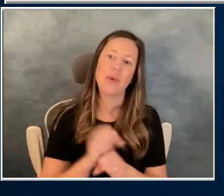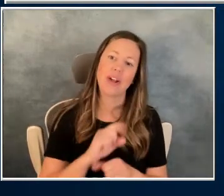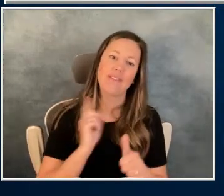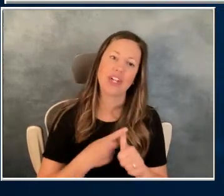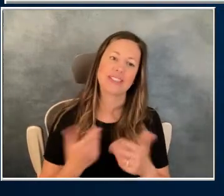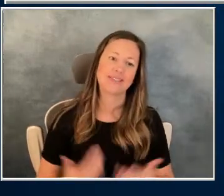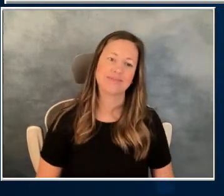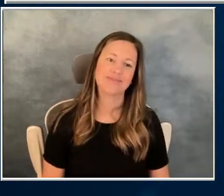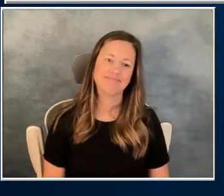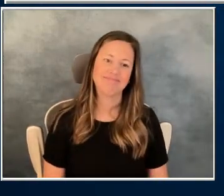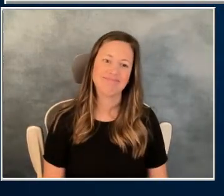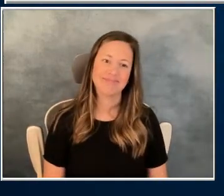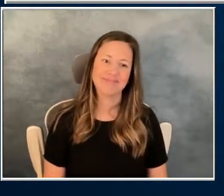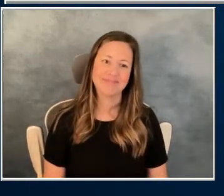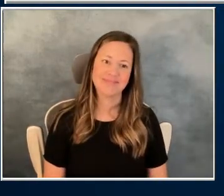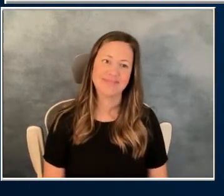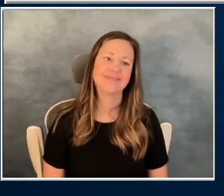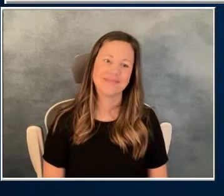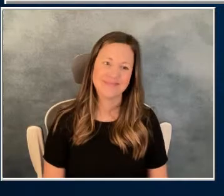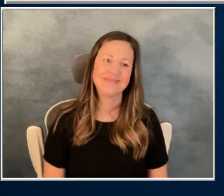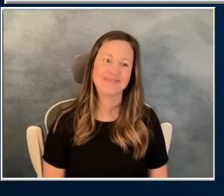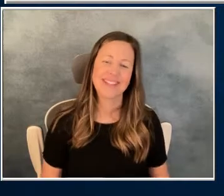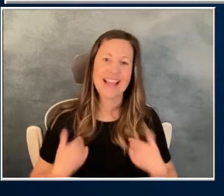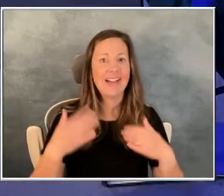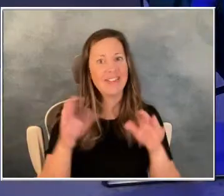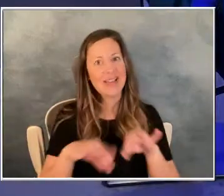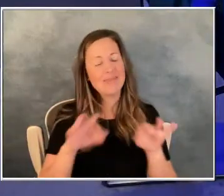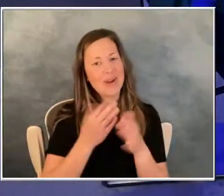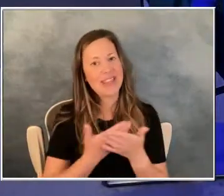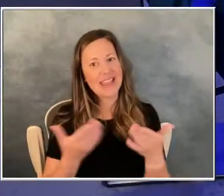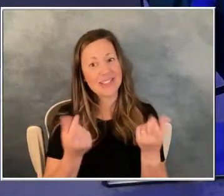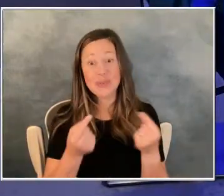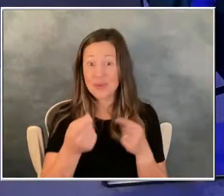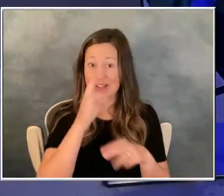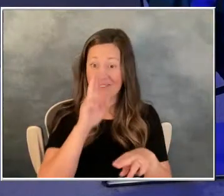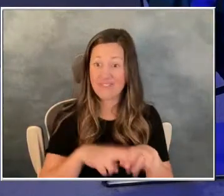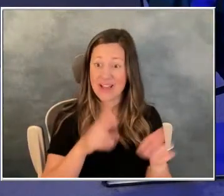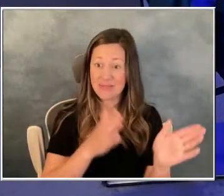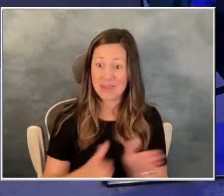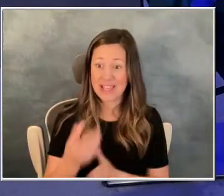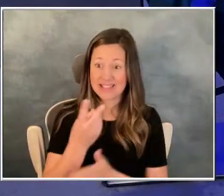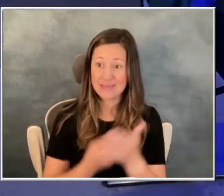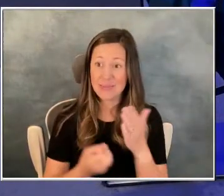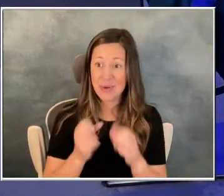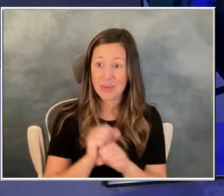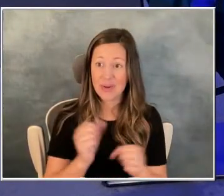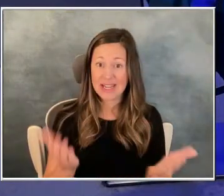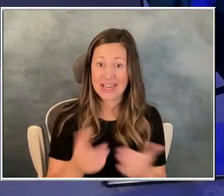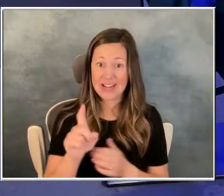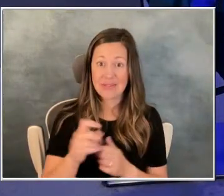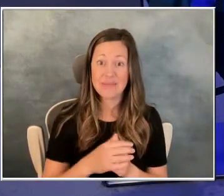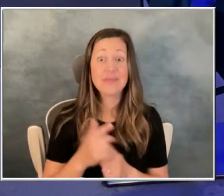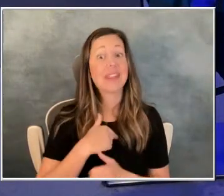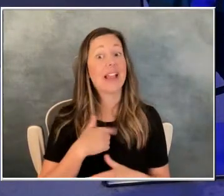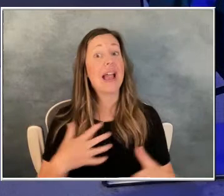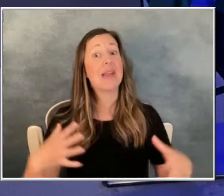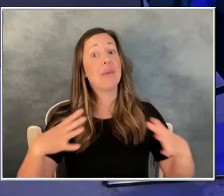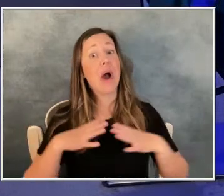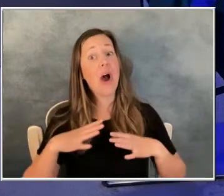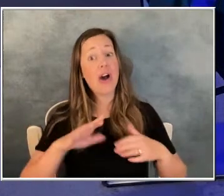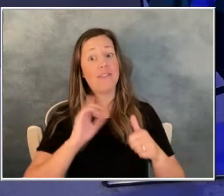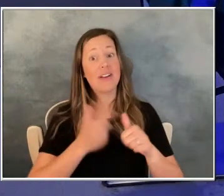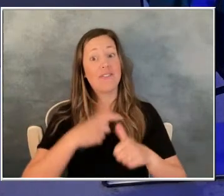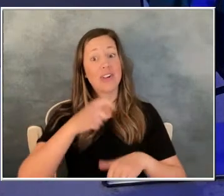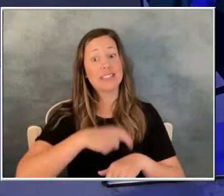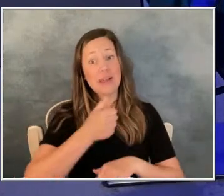yes, you do. You've got important things to do. Doctors, do you have any fun plans? Or are you both going to be working here? I am off for the first time in several 4th of